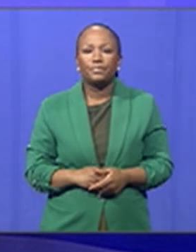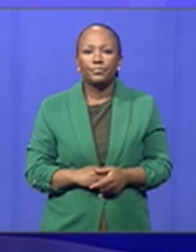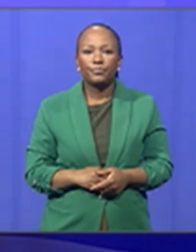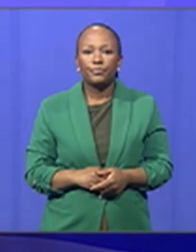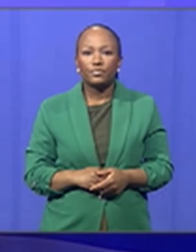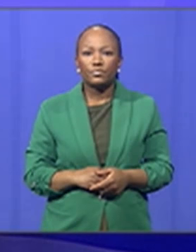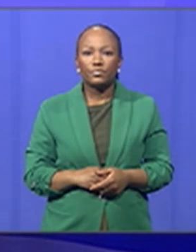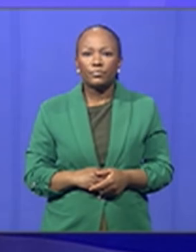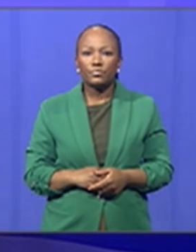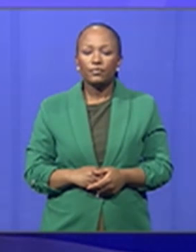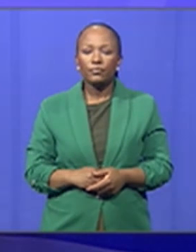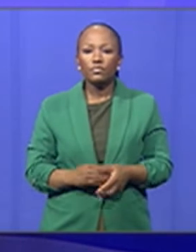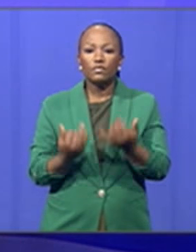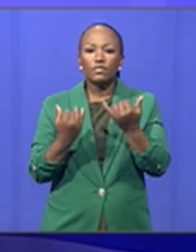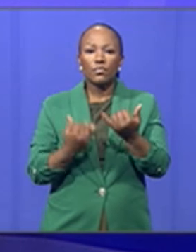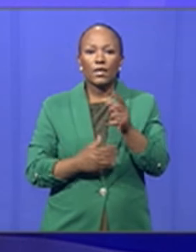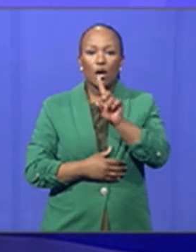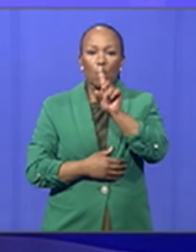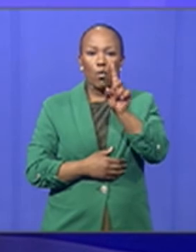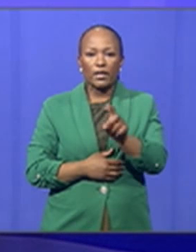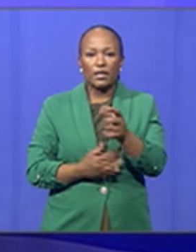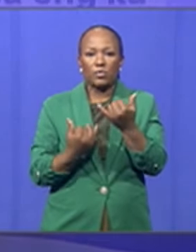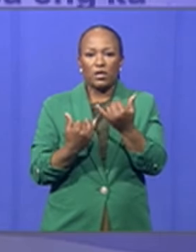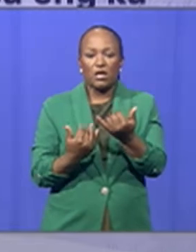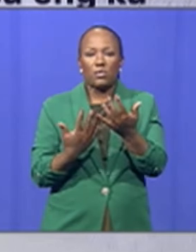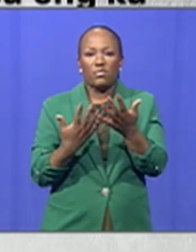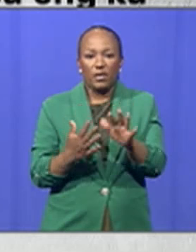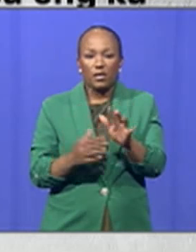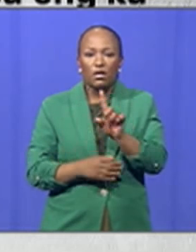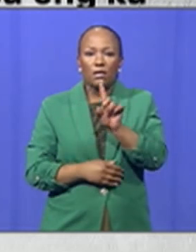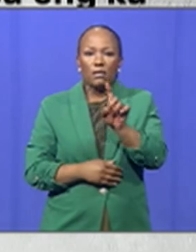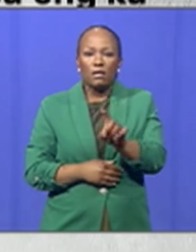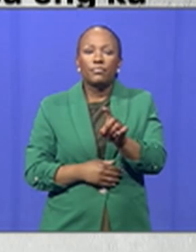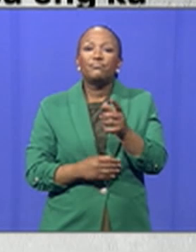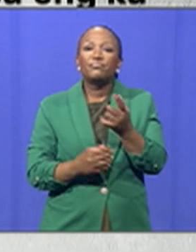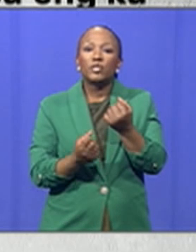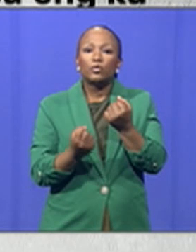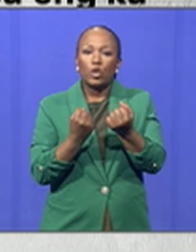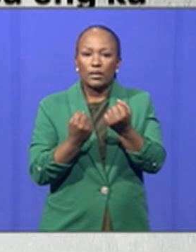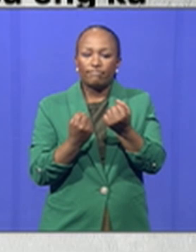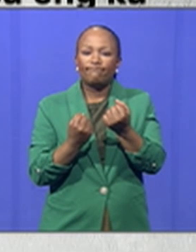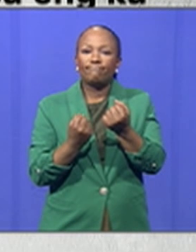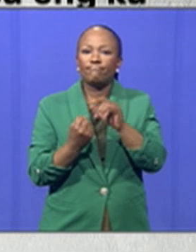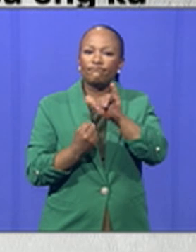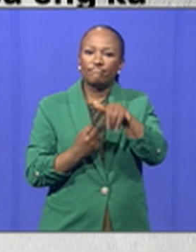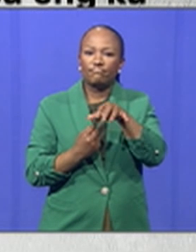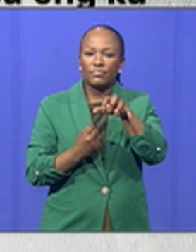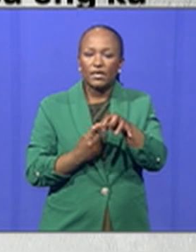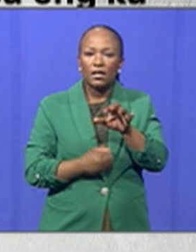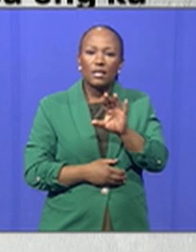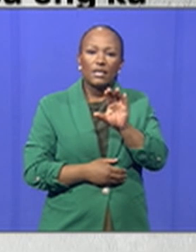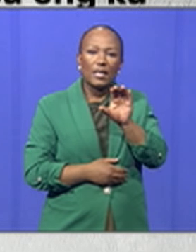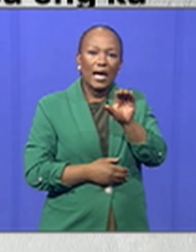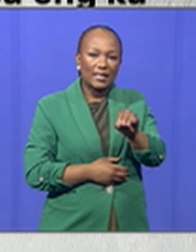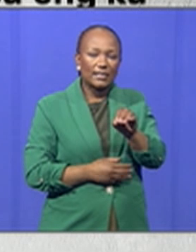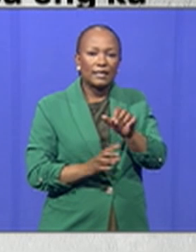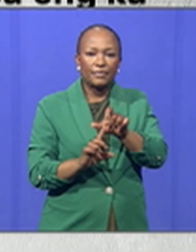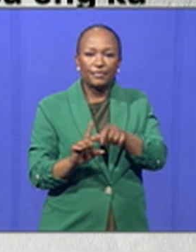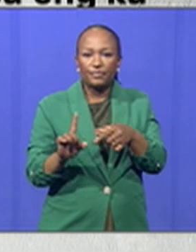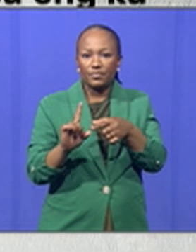Bathumbešo le hono go potšišo ya rene ya letšatši rile kgorotsheko ya magistrata wa Johannesburg e kwele gore rakgwebo wa ka North West Brown Mokgotsi o